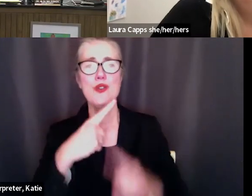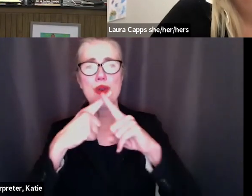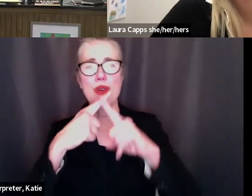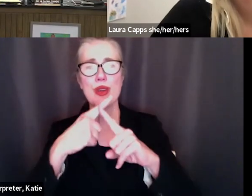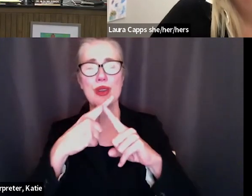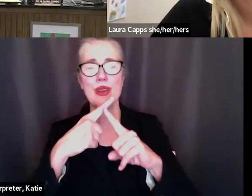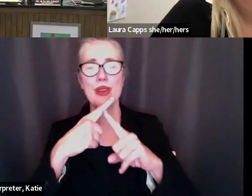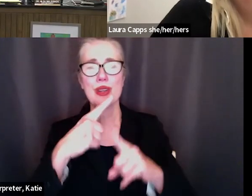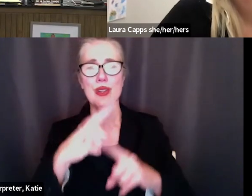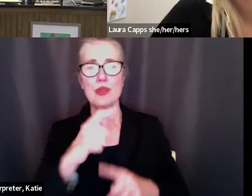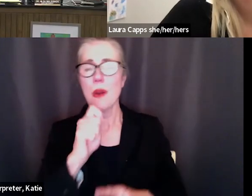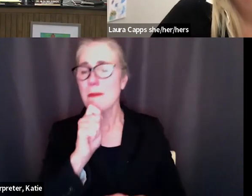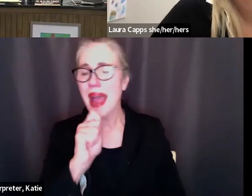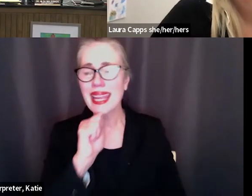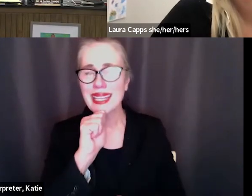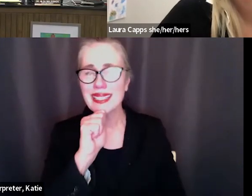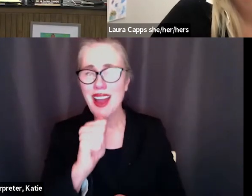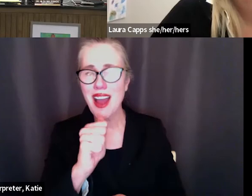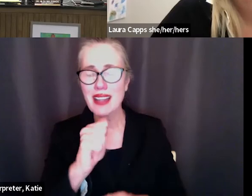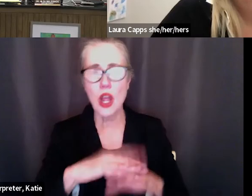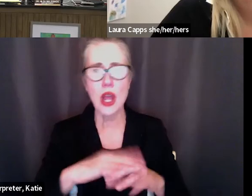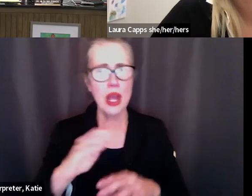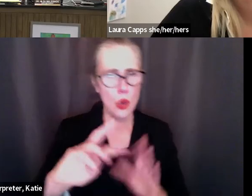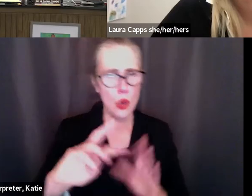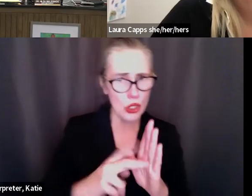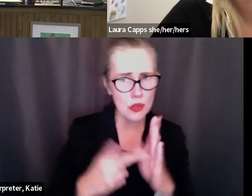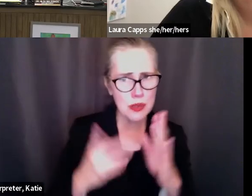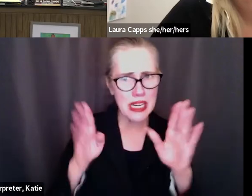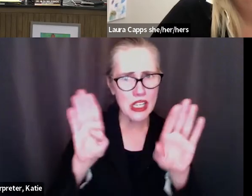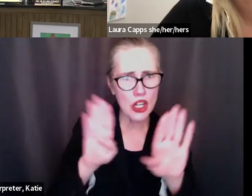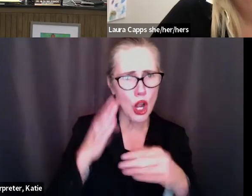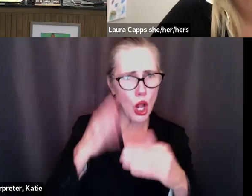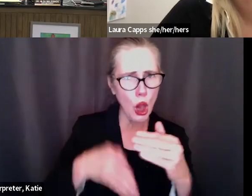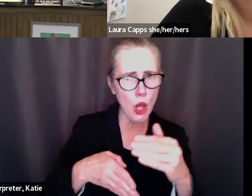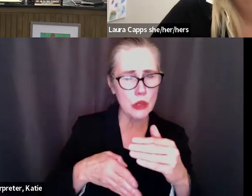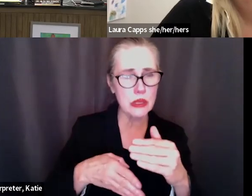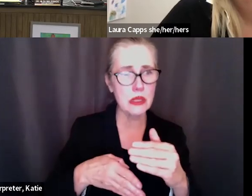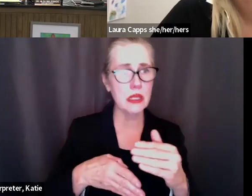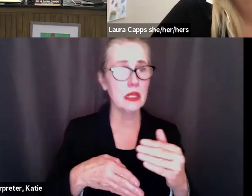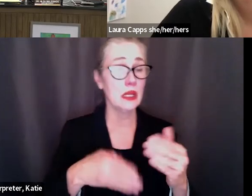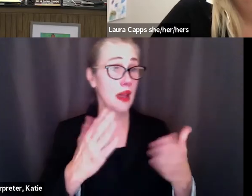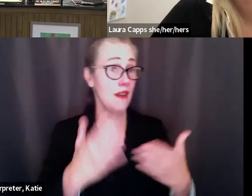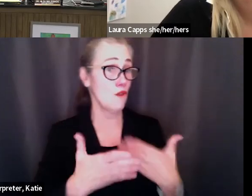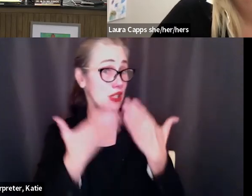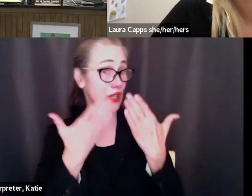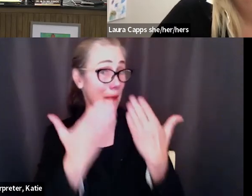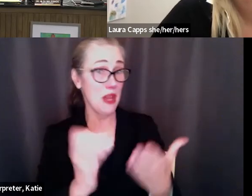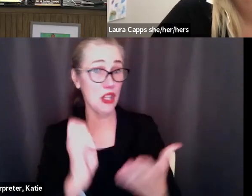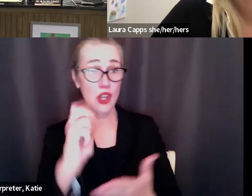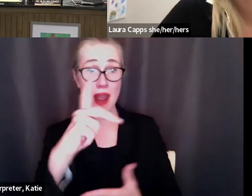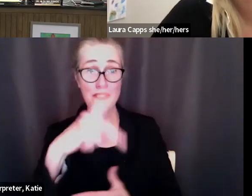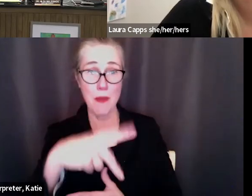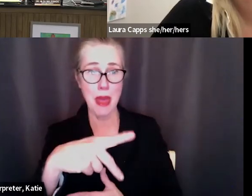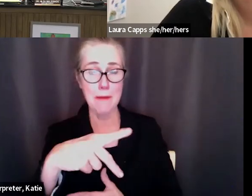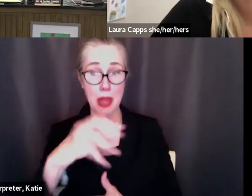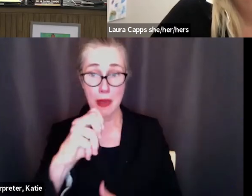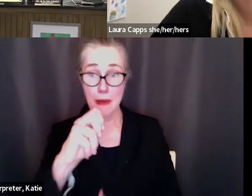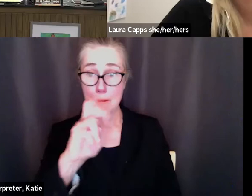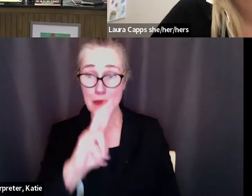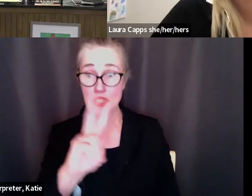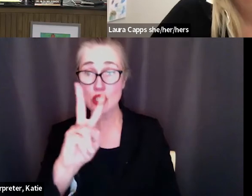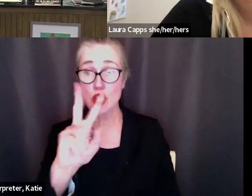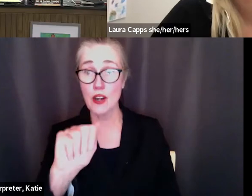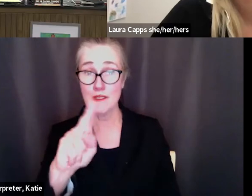yep uh what do you mean the items closed so for submission of maps mr vance could you speak to that